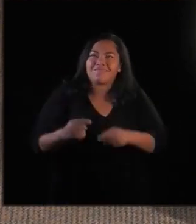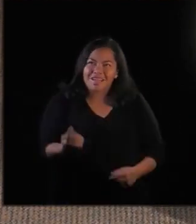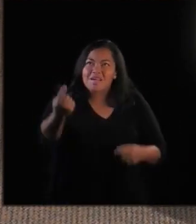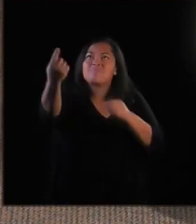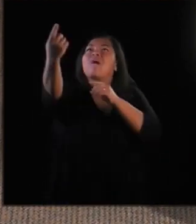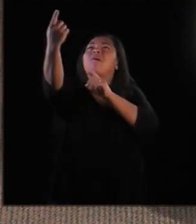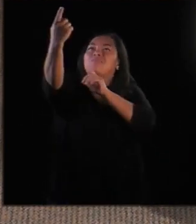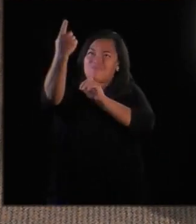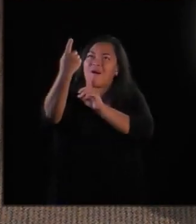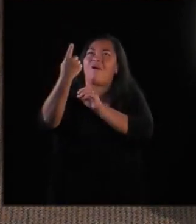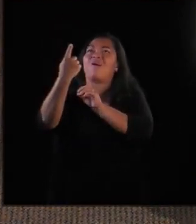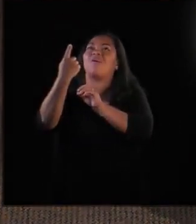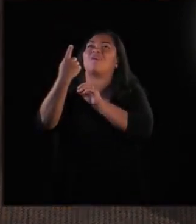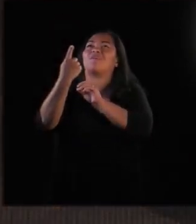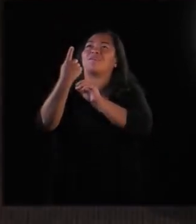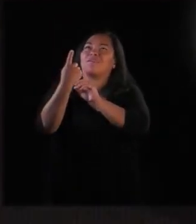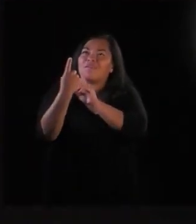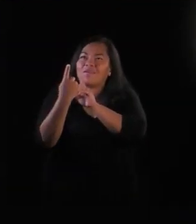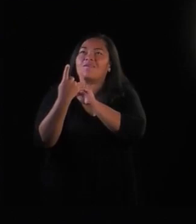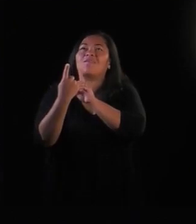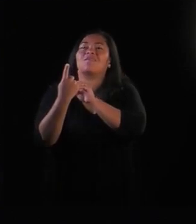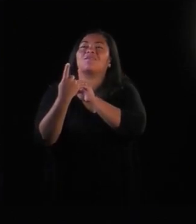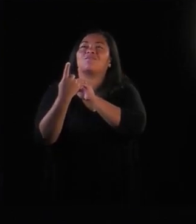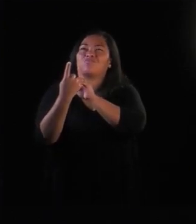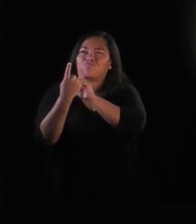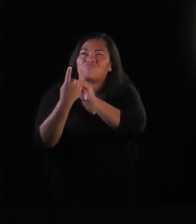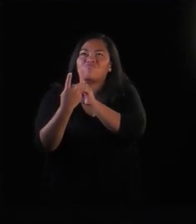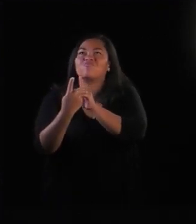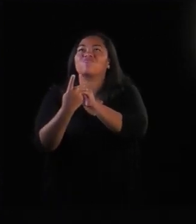Then you came along